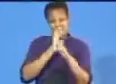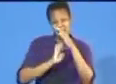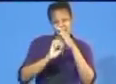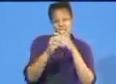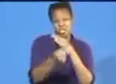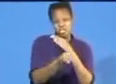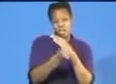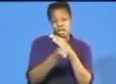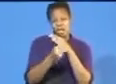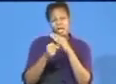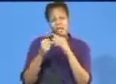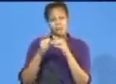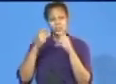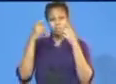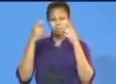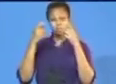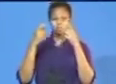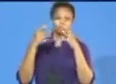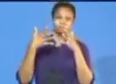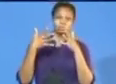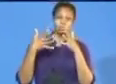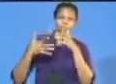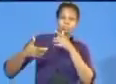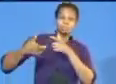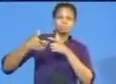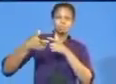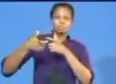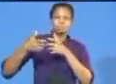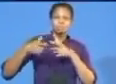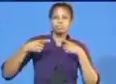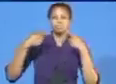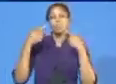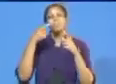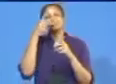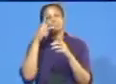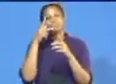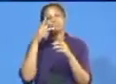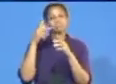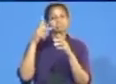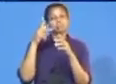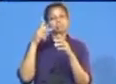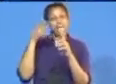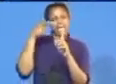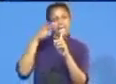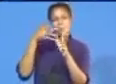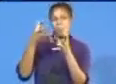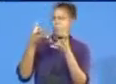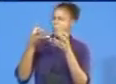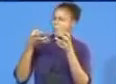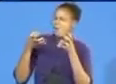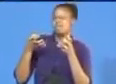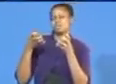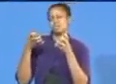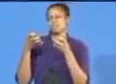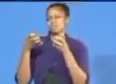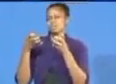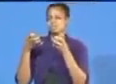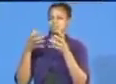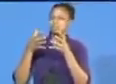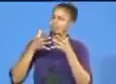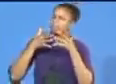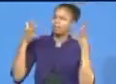successor to Elijah. Elisha wanted so much of God that he said